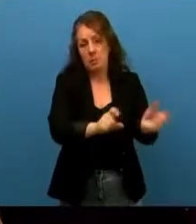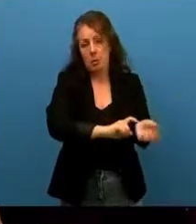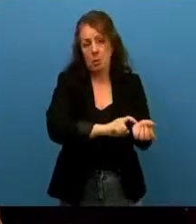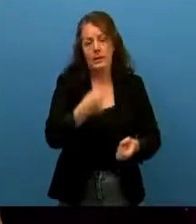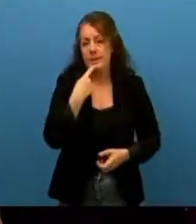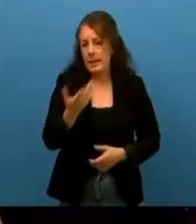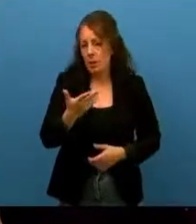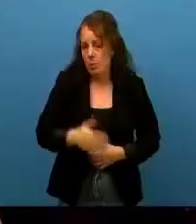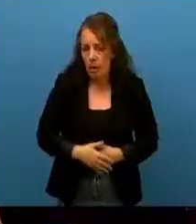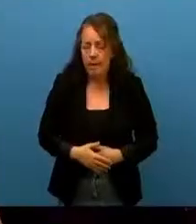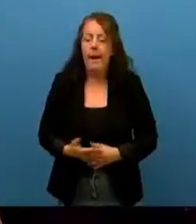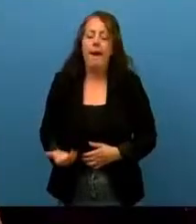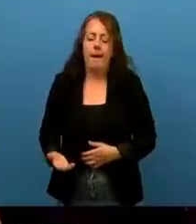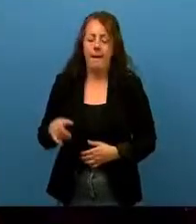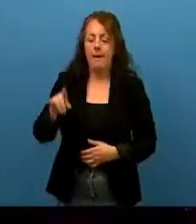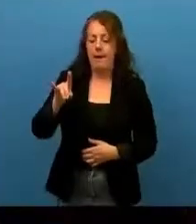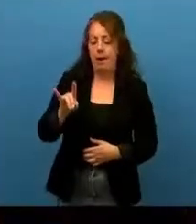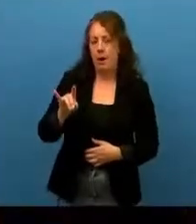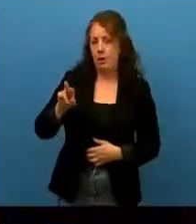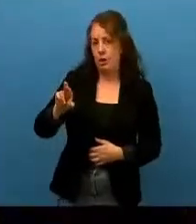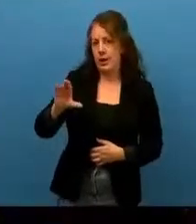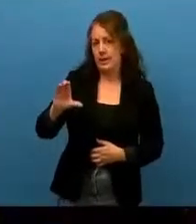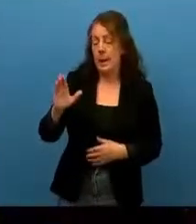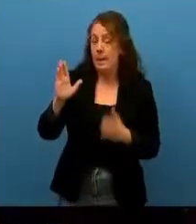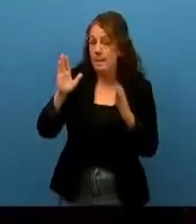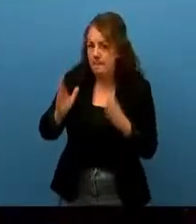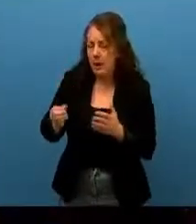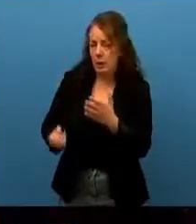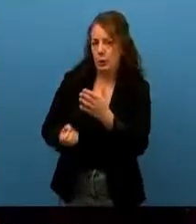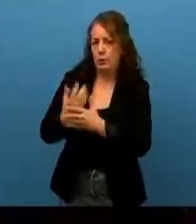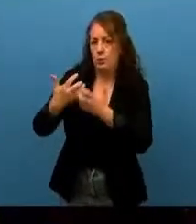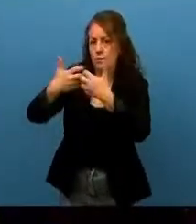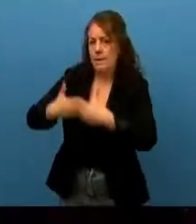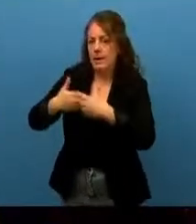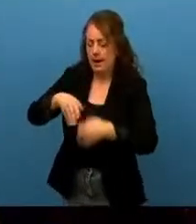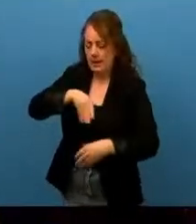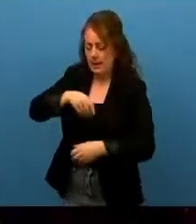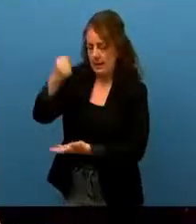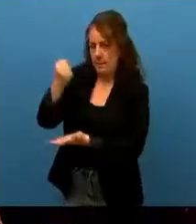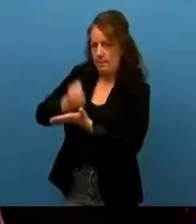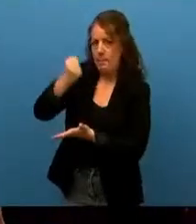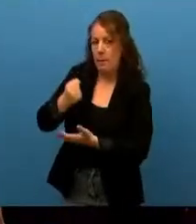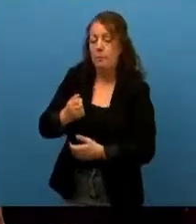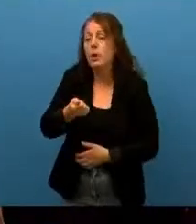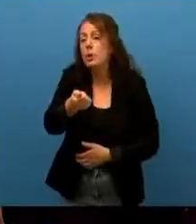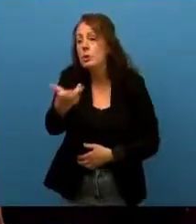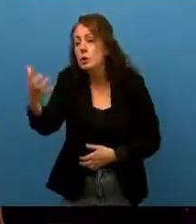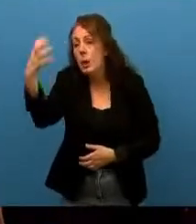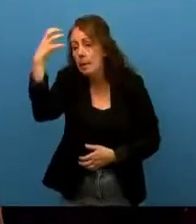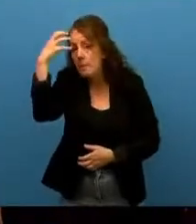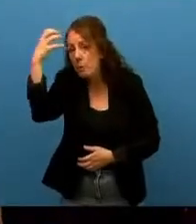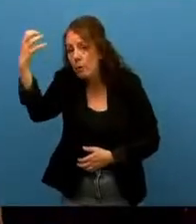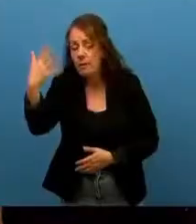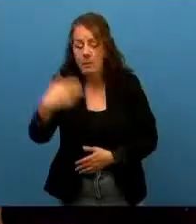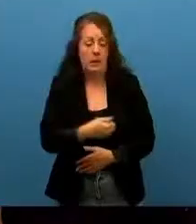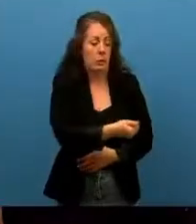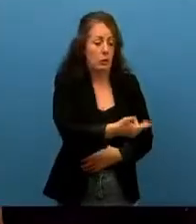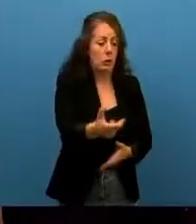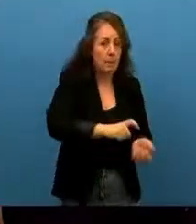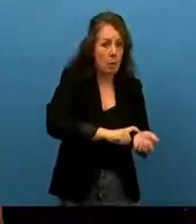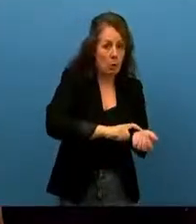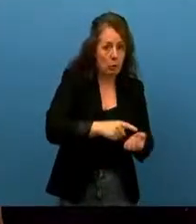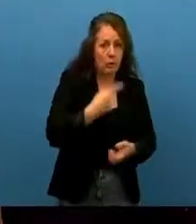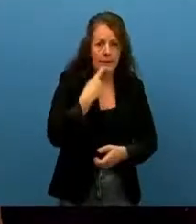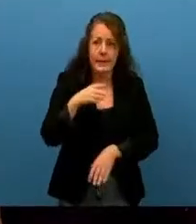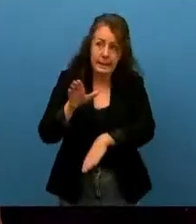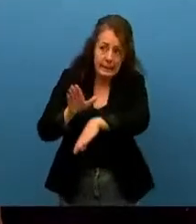new accreditation mechanism, though some states and Indigenous participants recommended that the expert mechanism on the rights of